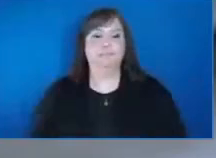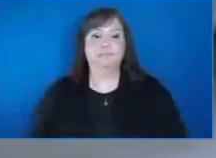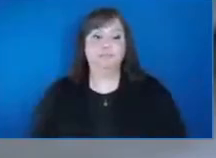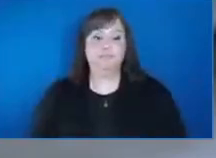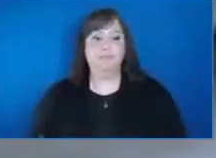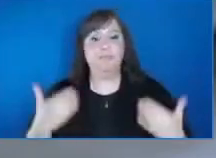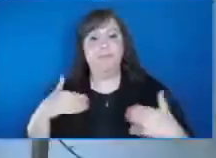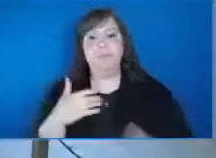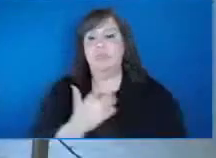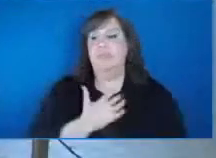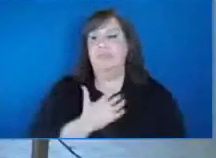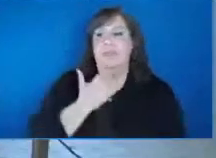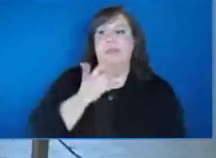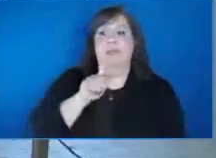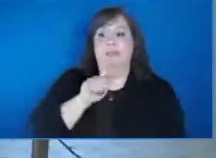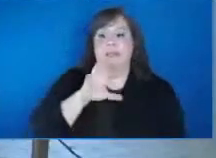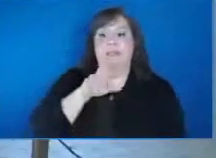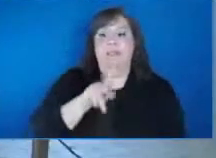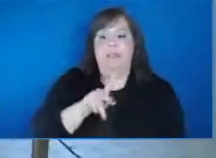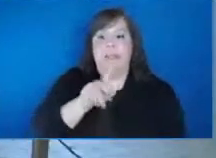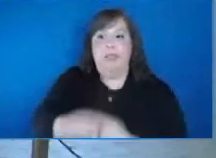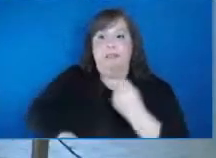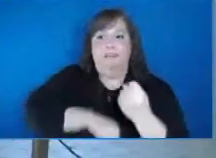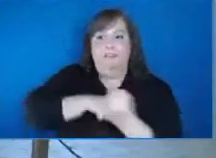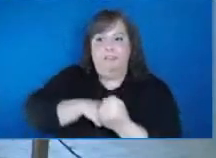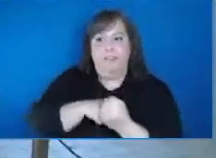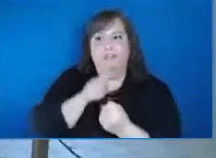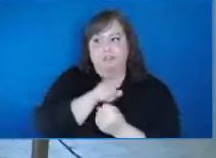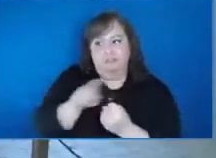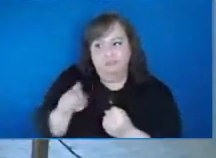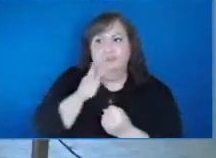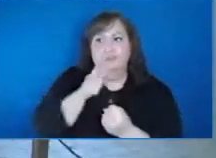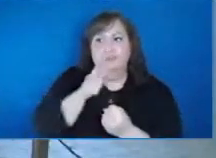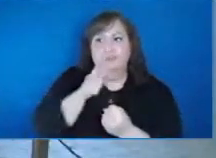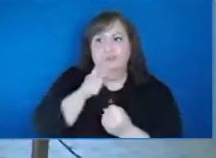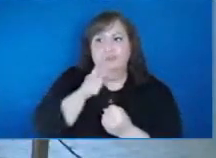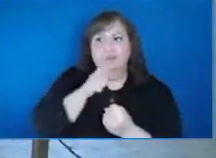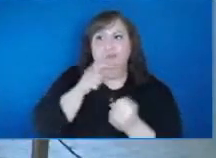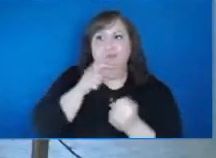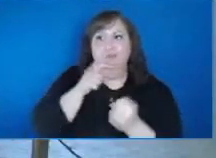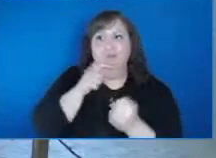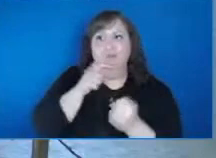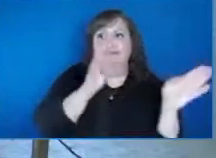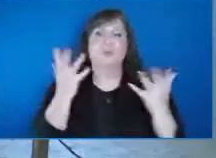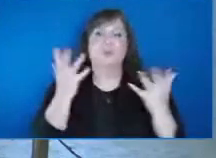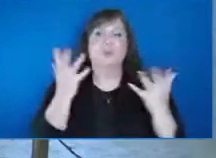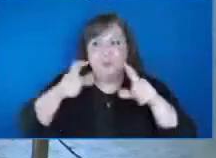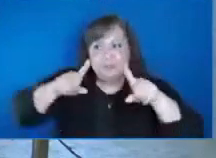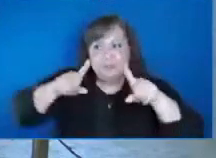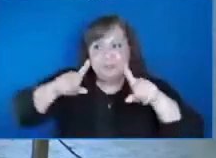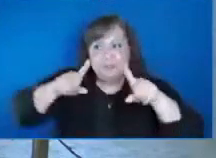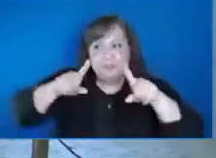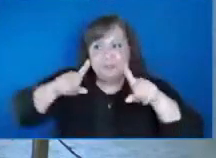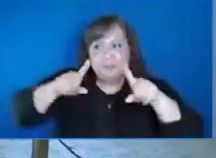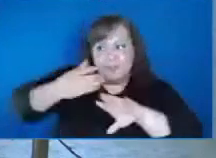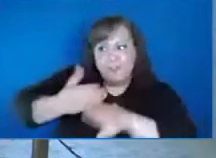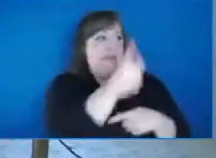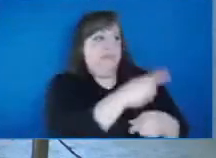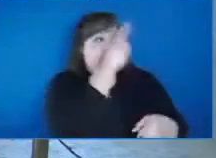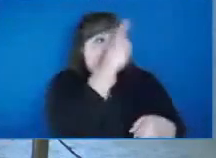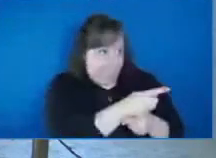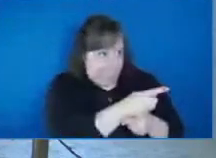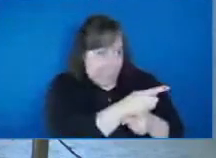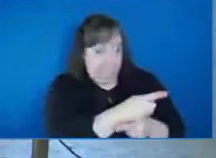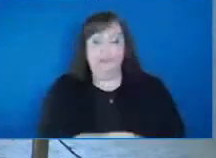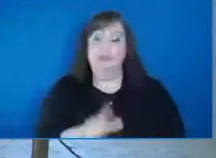the prepared, so we want to test the technology before we need it. Absolutely. Okay. All right. Now, Lisa, on